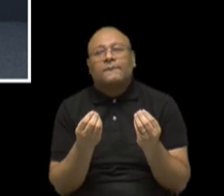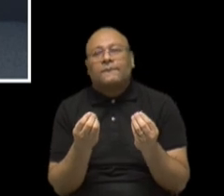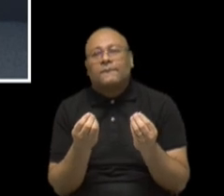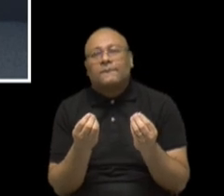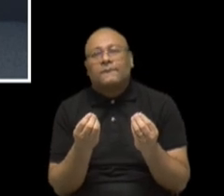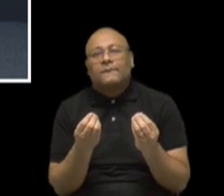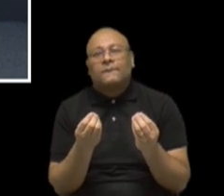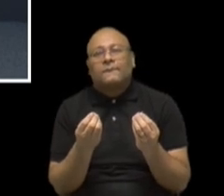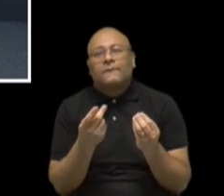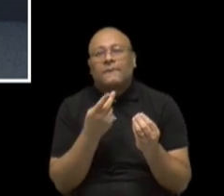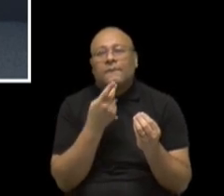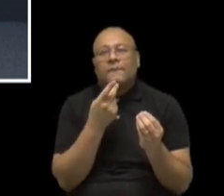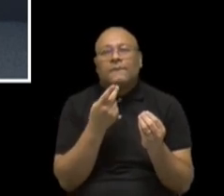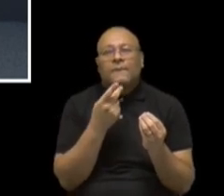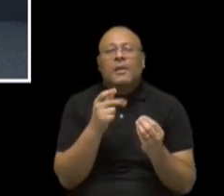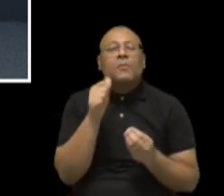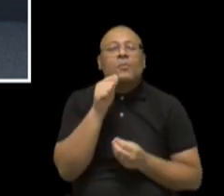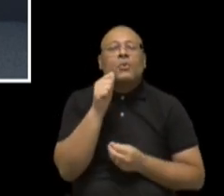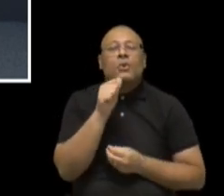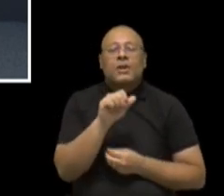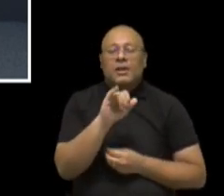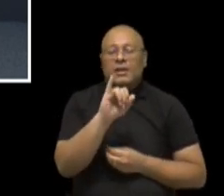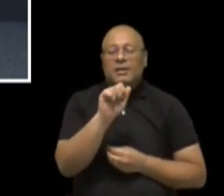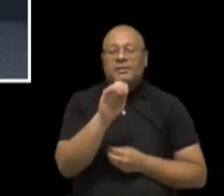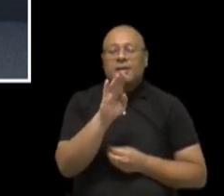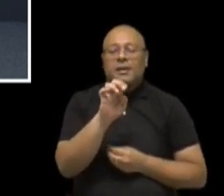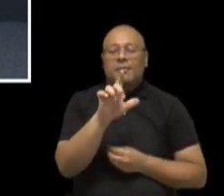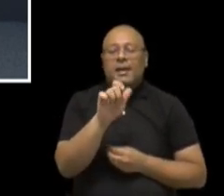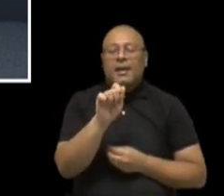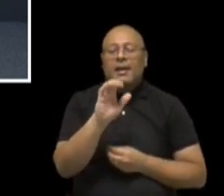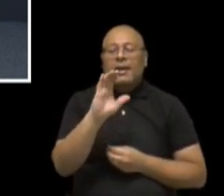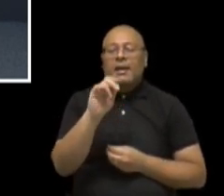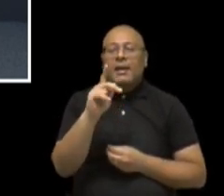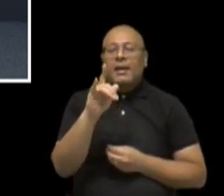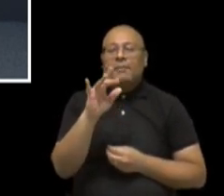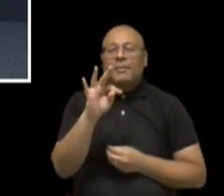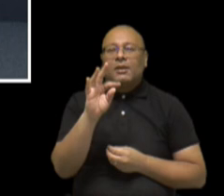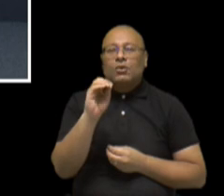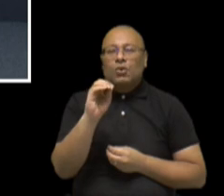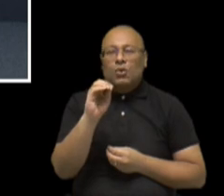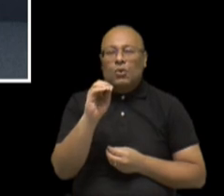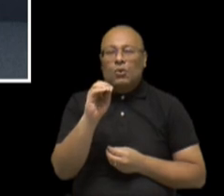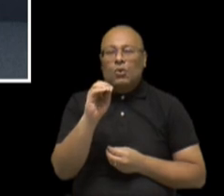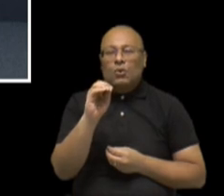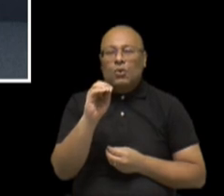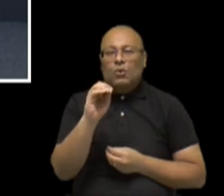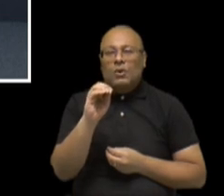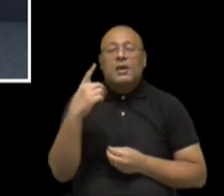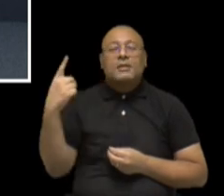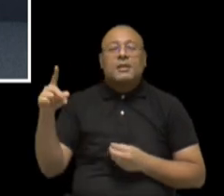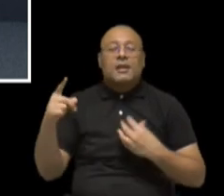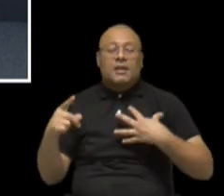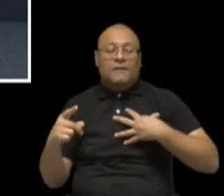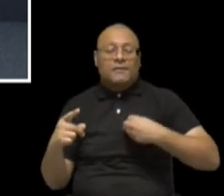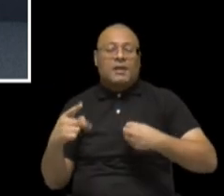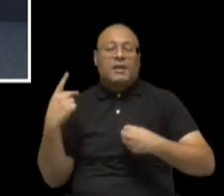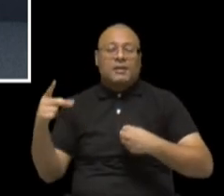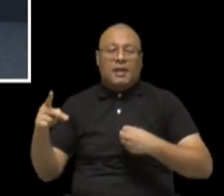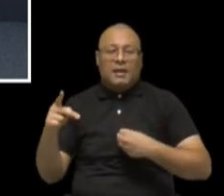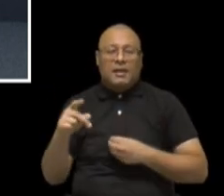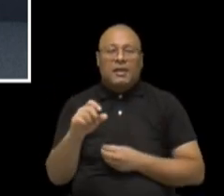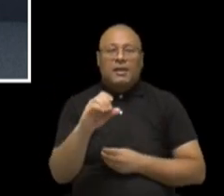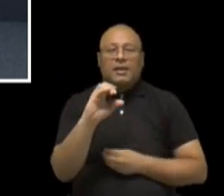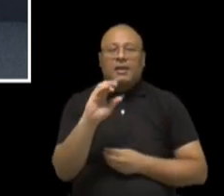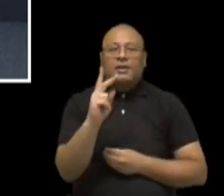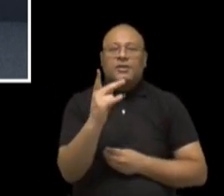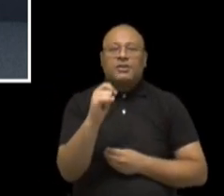Capeto, right? Isabella Capeto, she's from Rio, yes. But also there's her daughter, right? Chica Capeto, yes, they're both